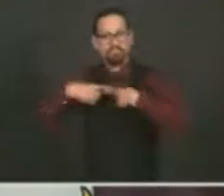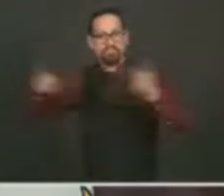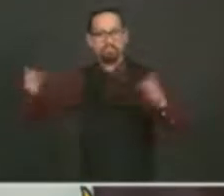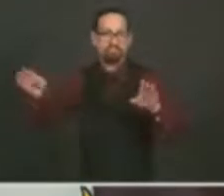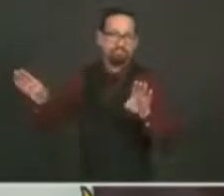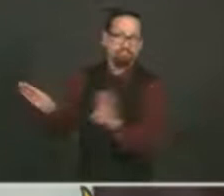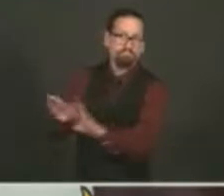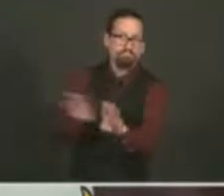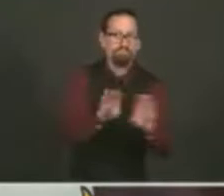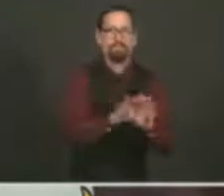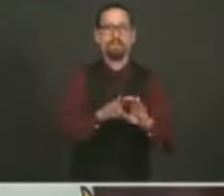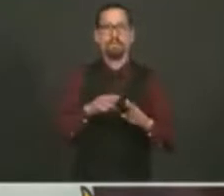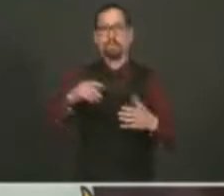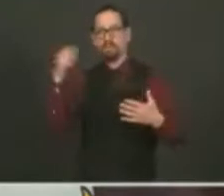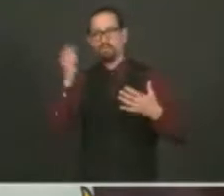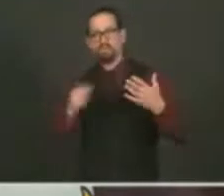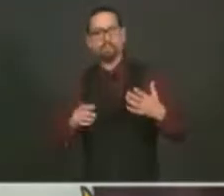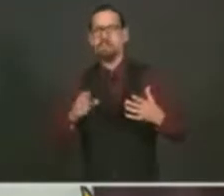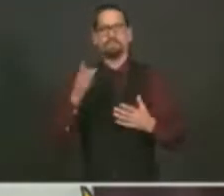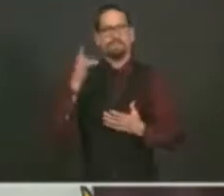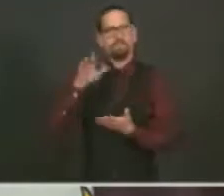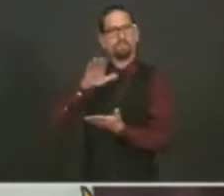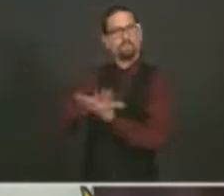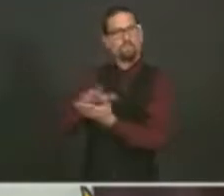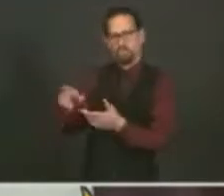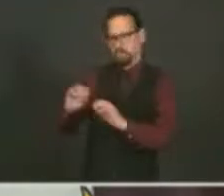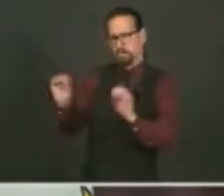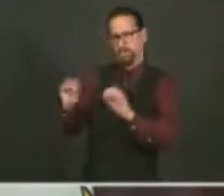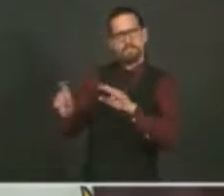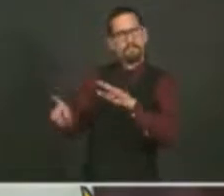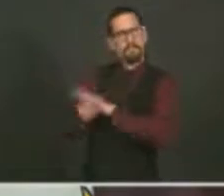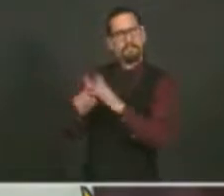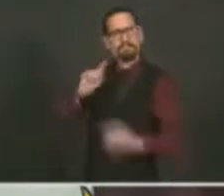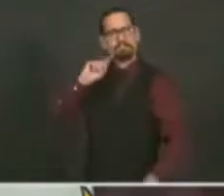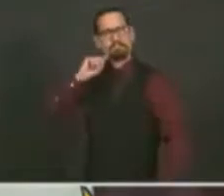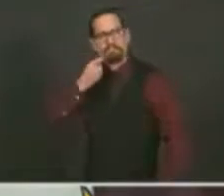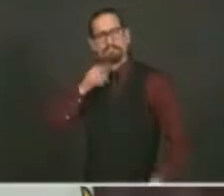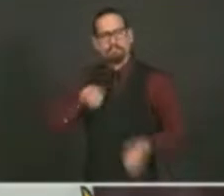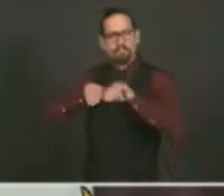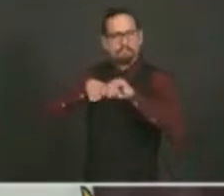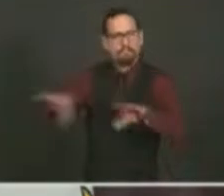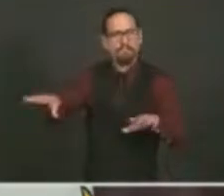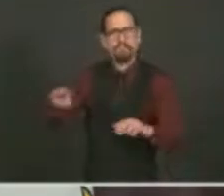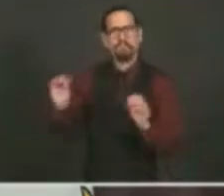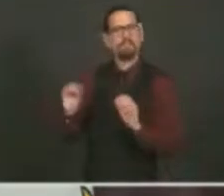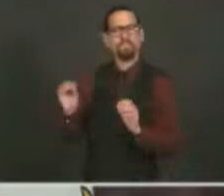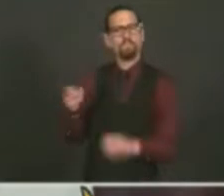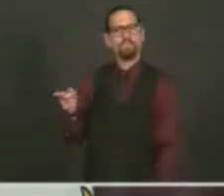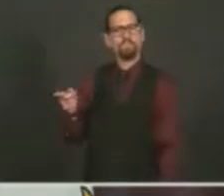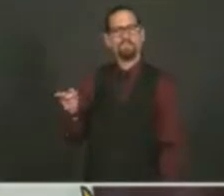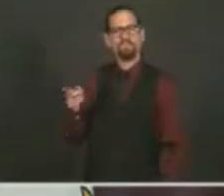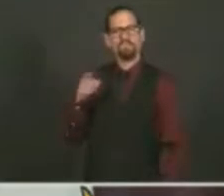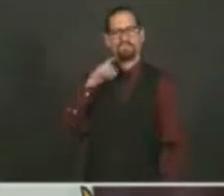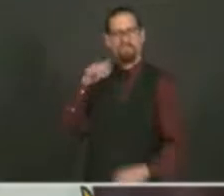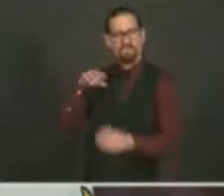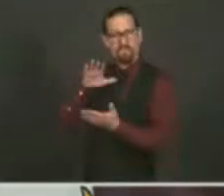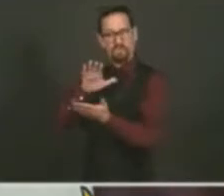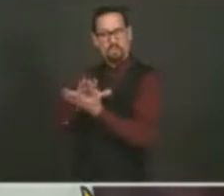no evidence to suggest we have a problem with K through 12. If anything, keeping kids in school is helping us